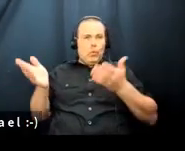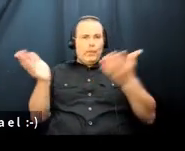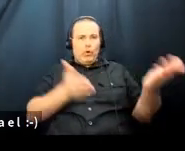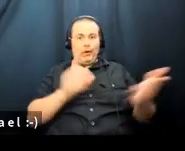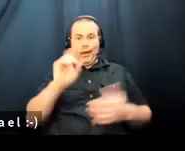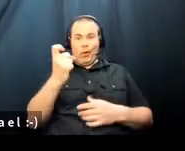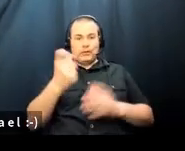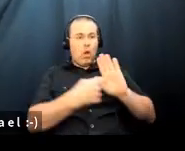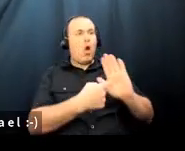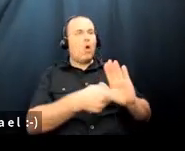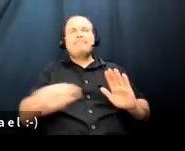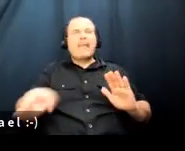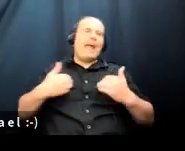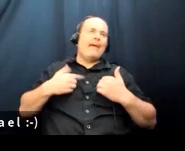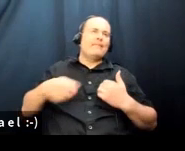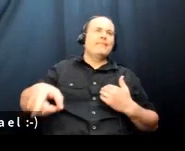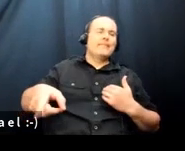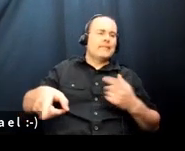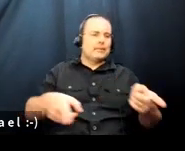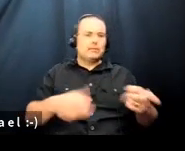that mean? It's not any help at all.